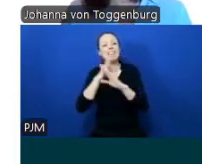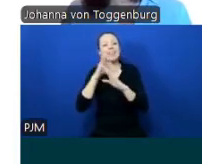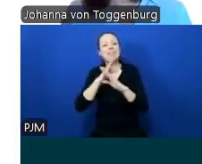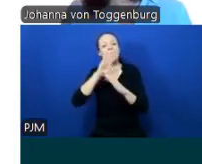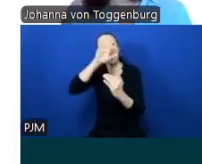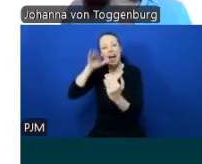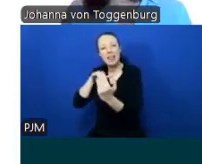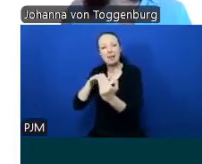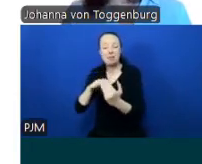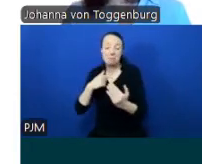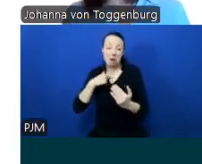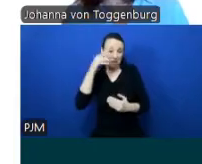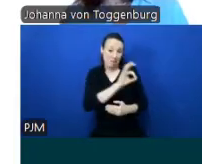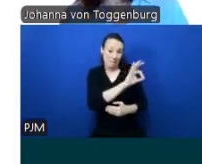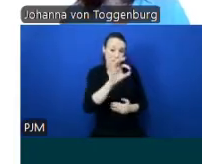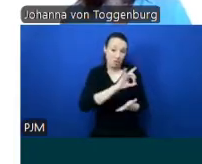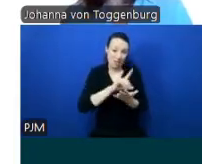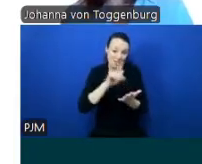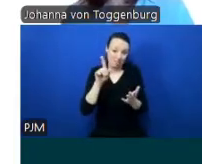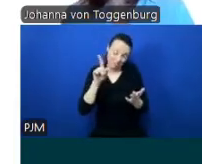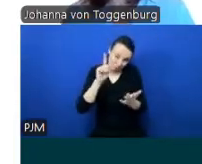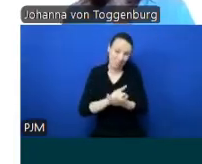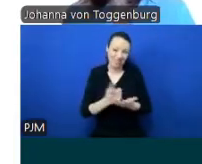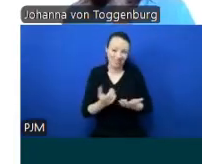Just to give you a general setting